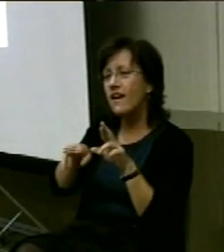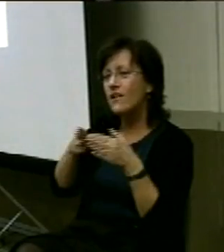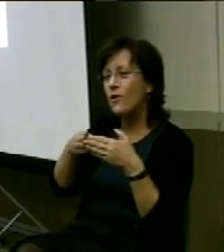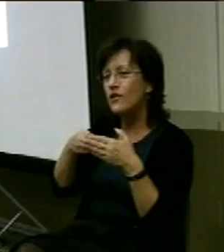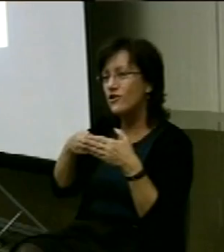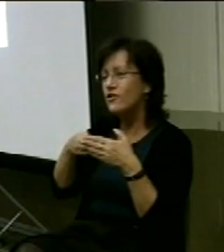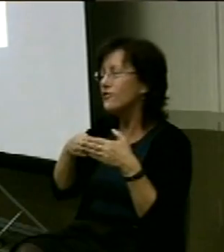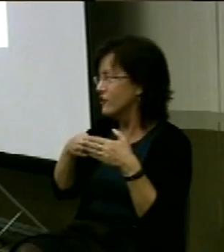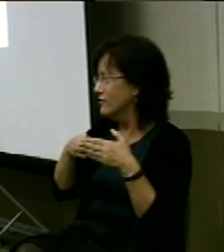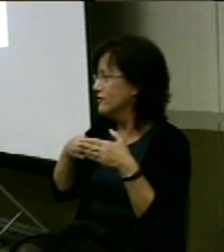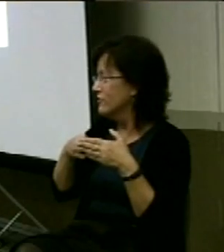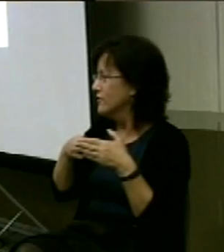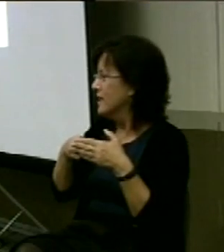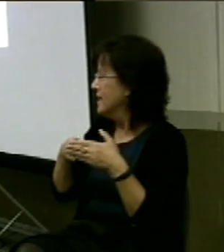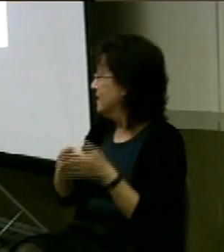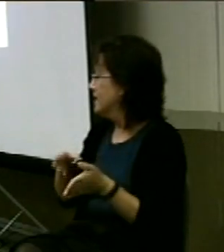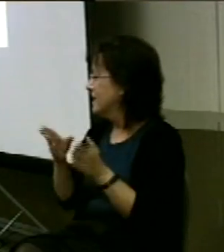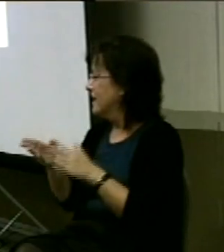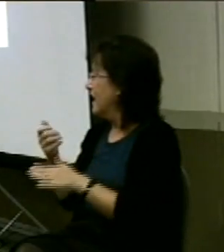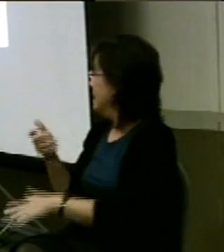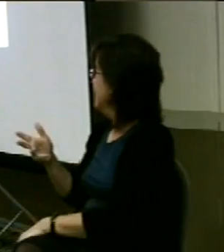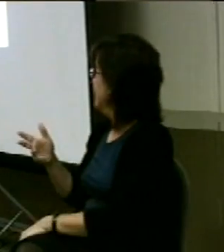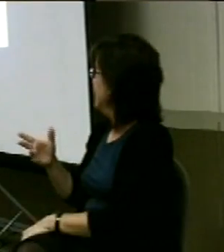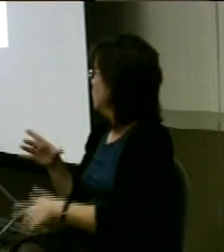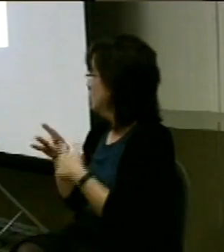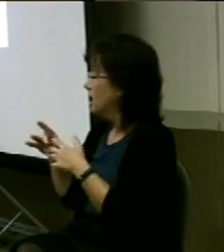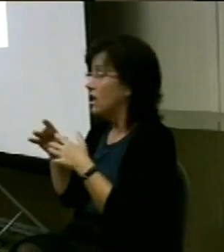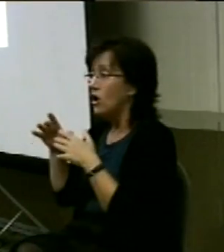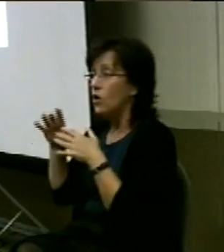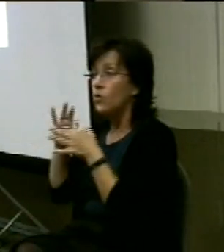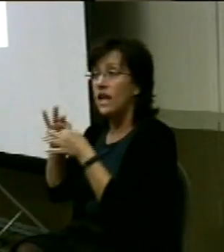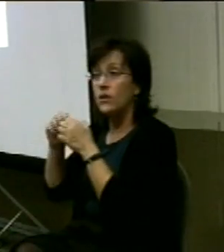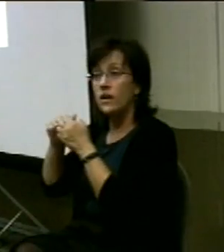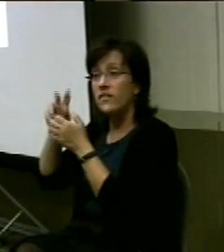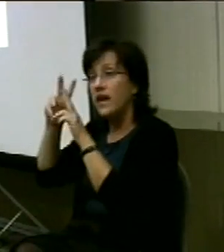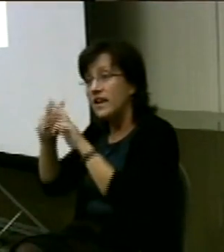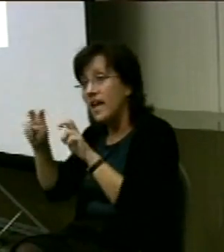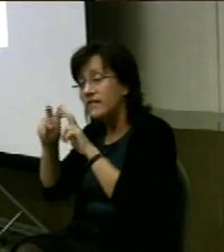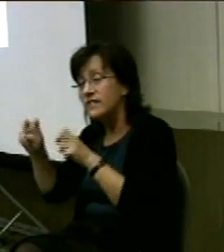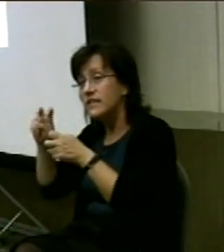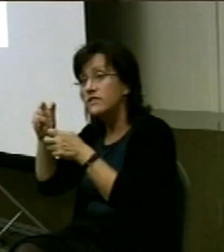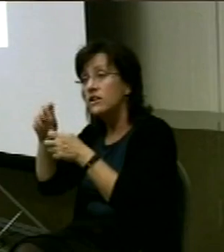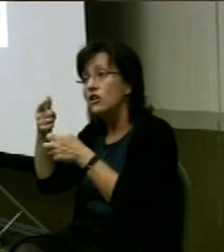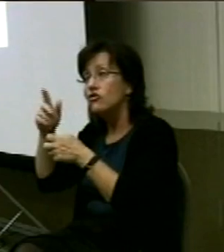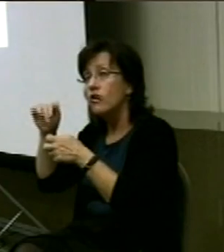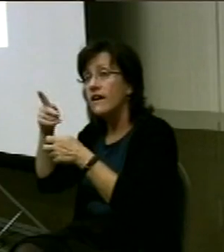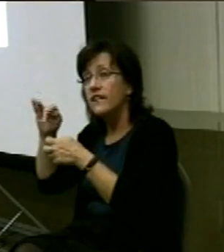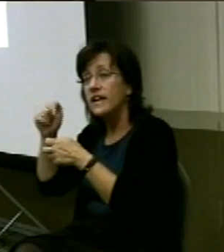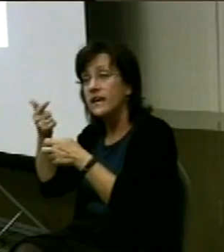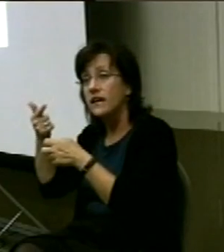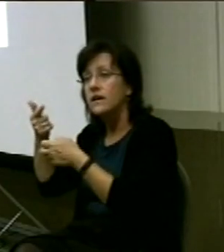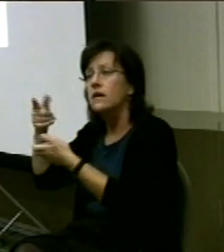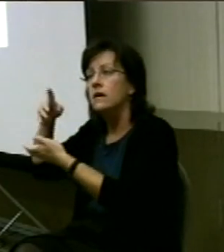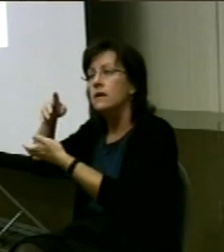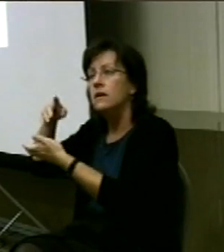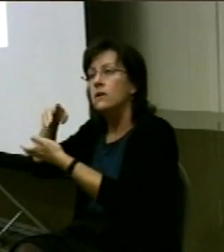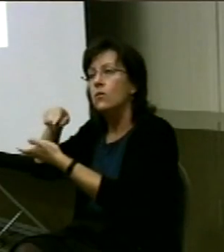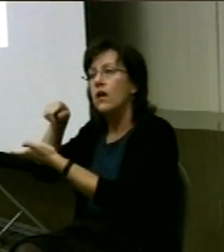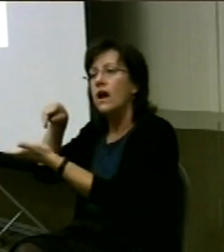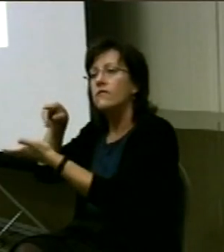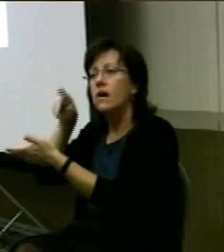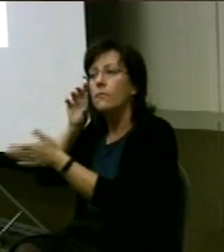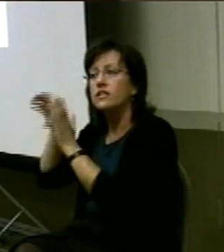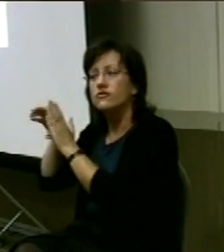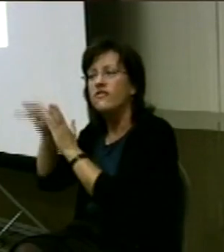slide. Anything relative to analysis and graphing is going to have that little graph at the bottom of your slide, and anything related